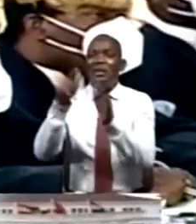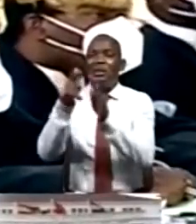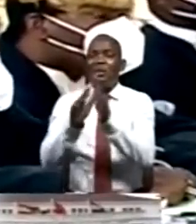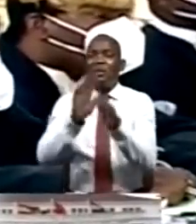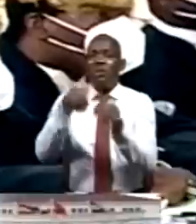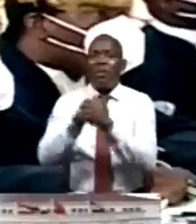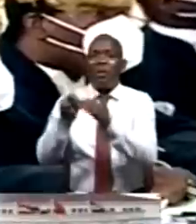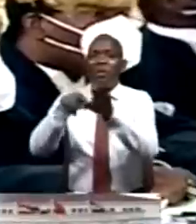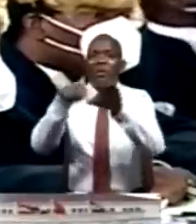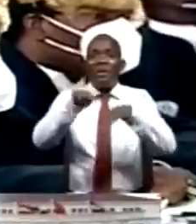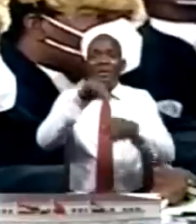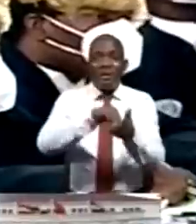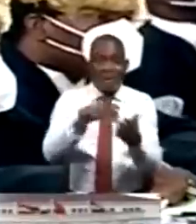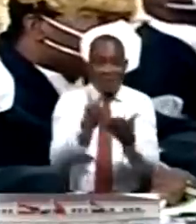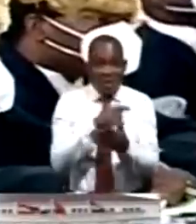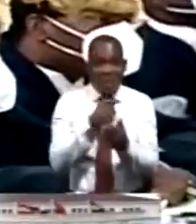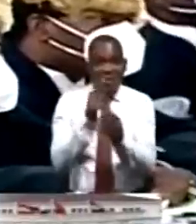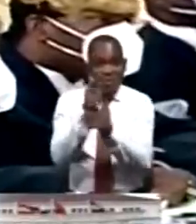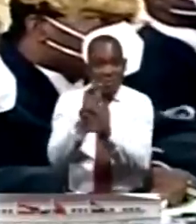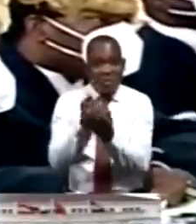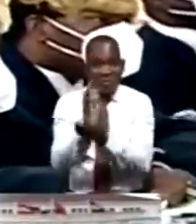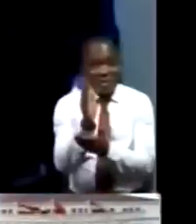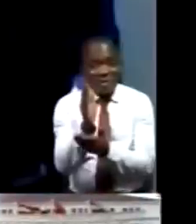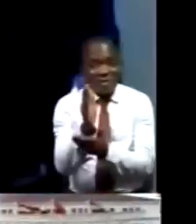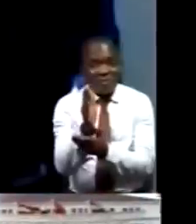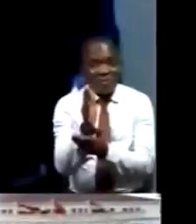regional centers in Ghana. Do you recall?